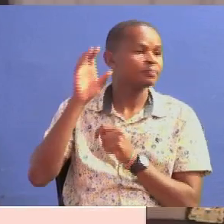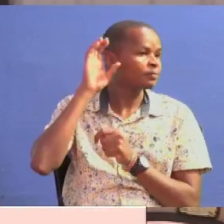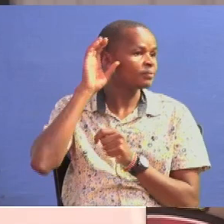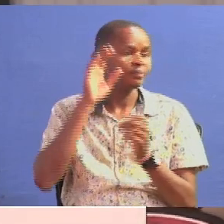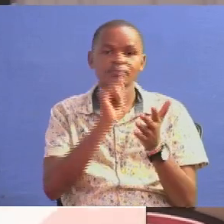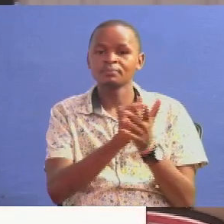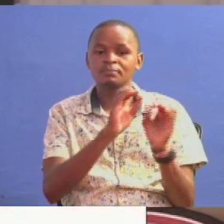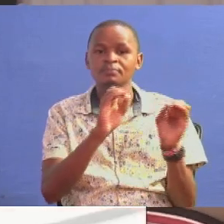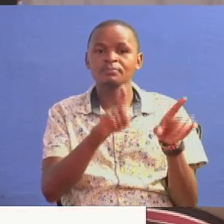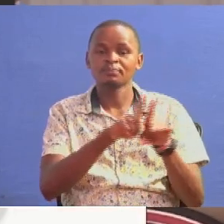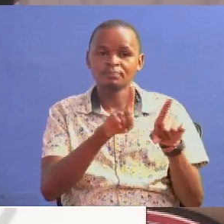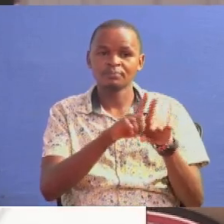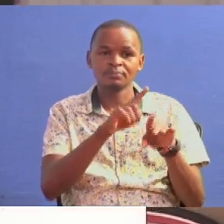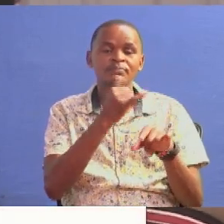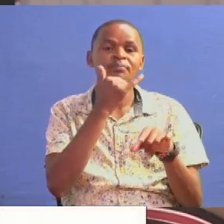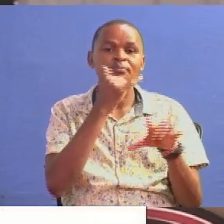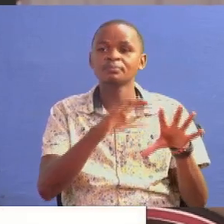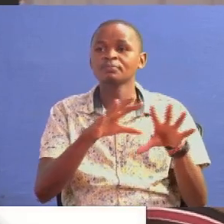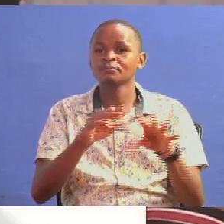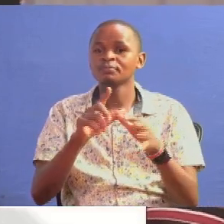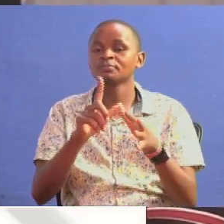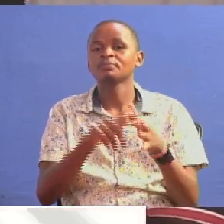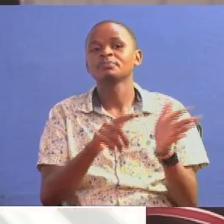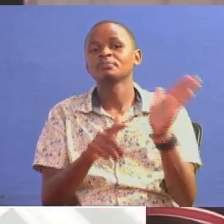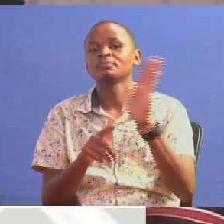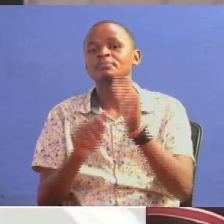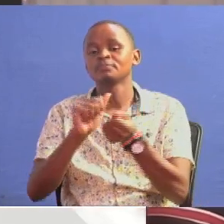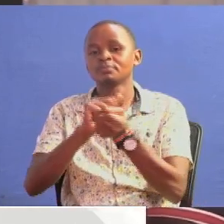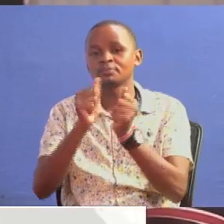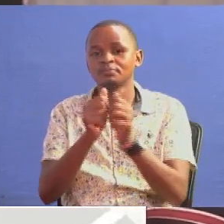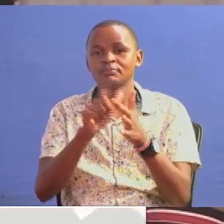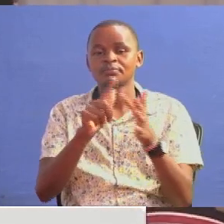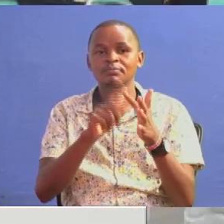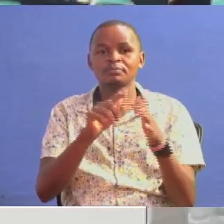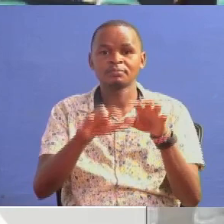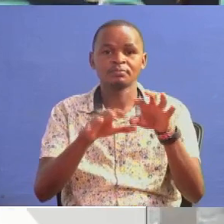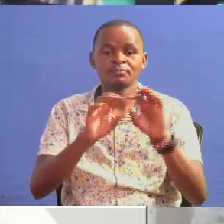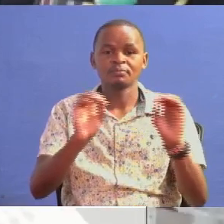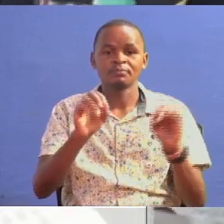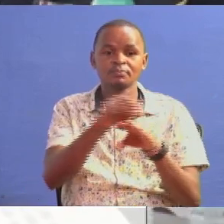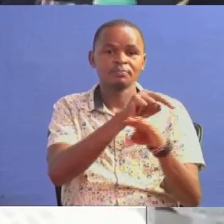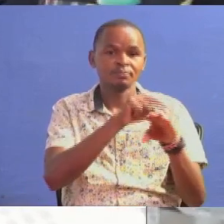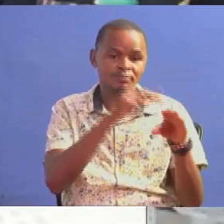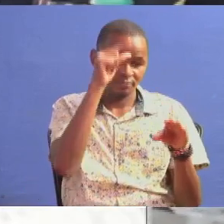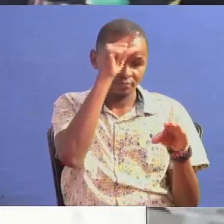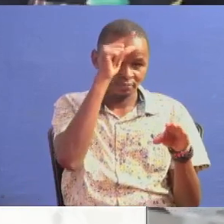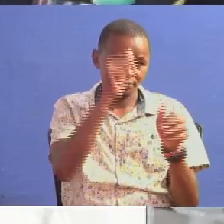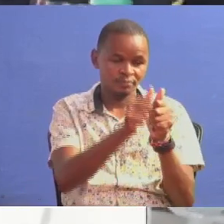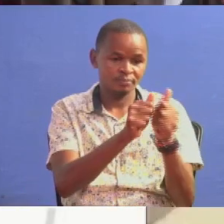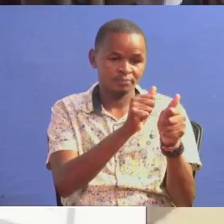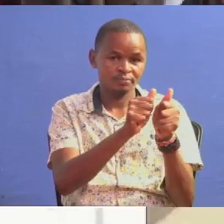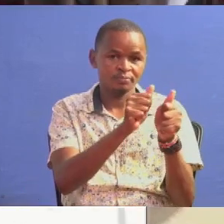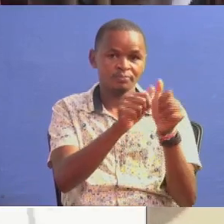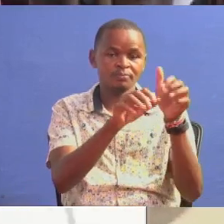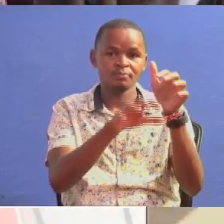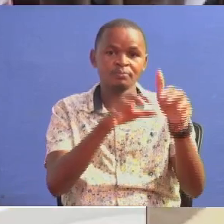hizo. Alafu makosa wanafanya wanatoa hapa kufika kwa hiyo miti wamechinja hata hakuna nyayo unafuata. The National Government Administration of